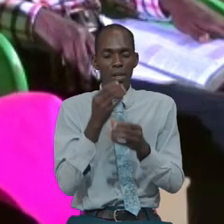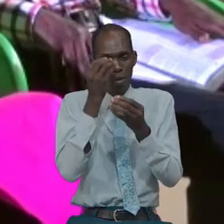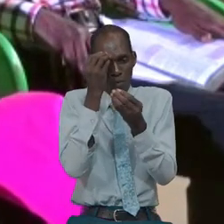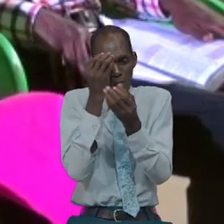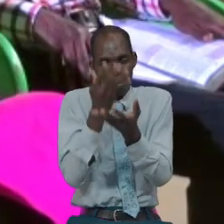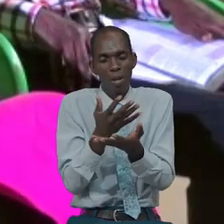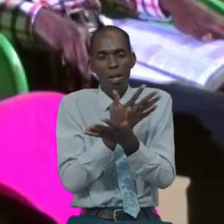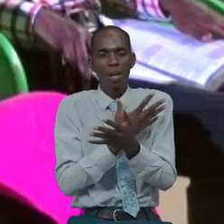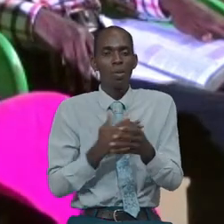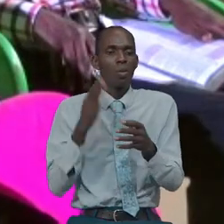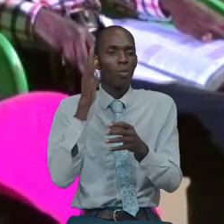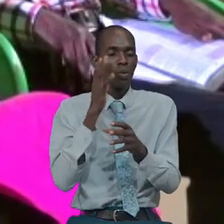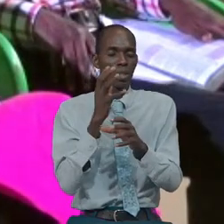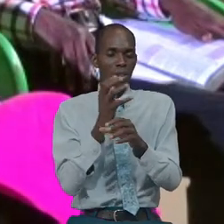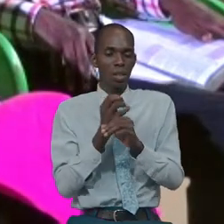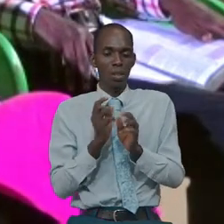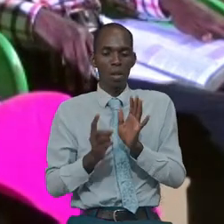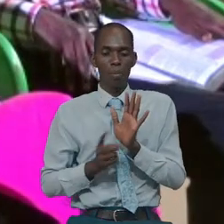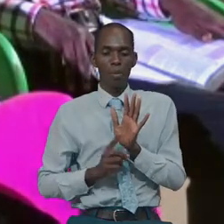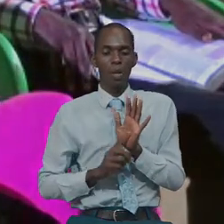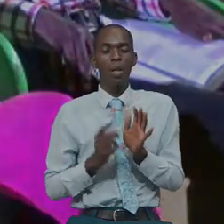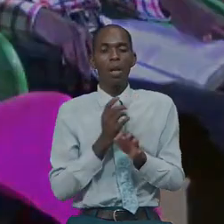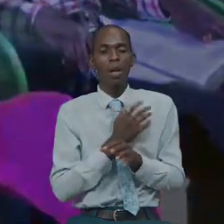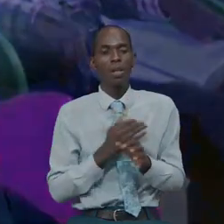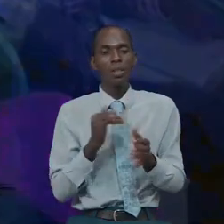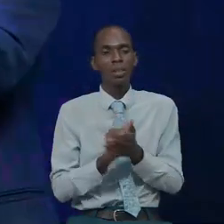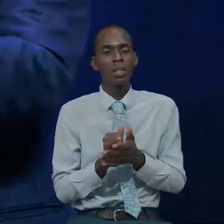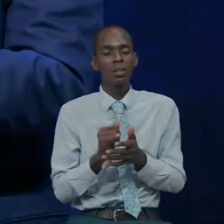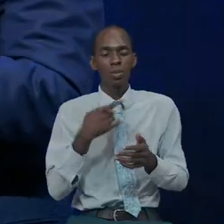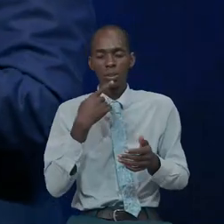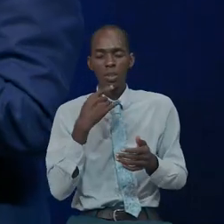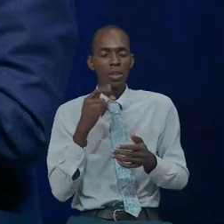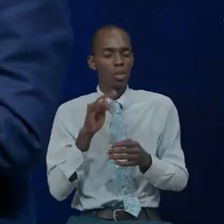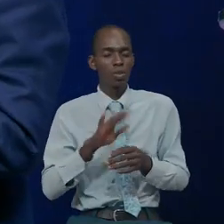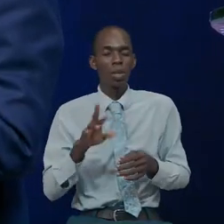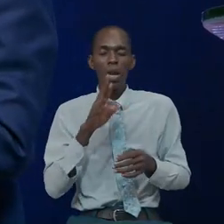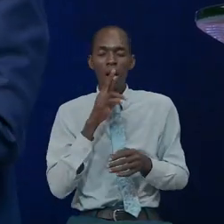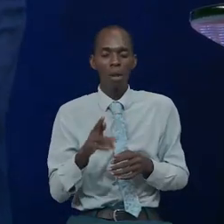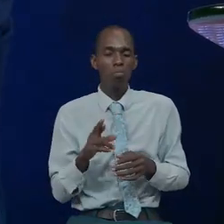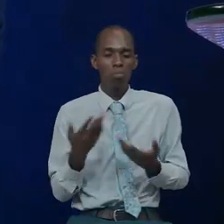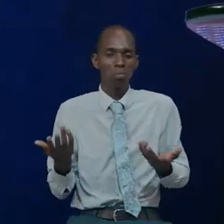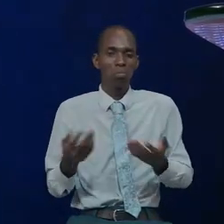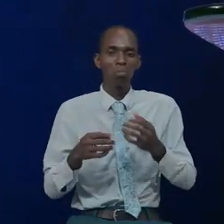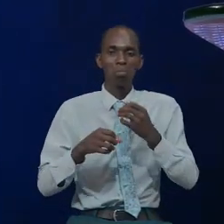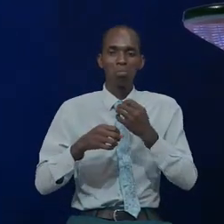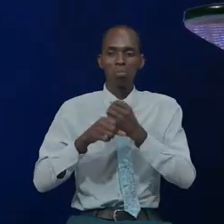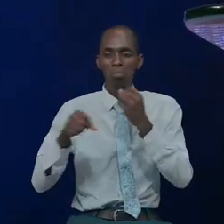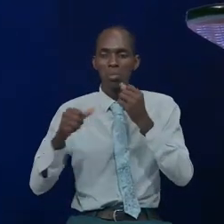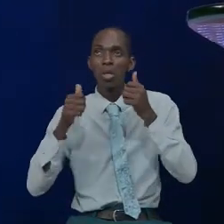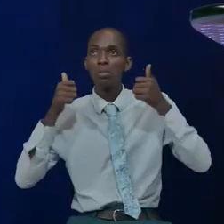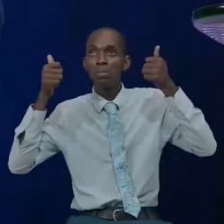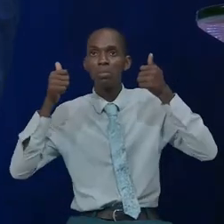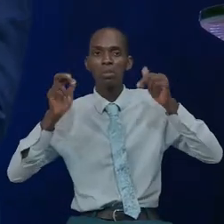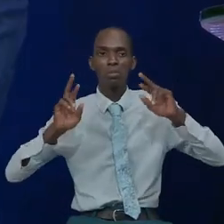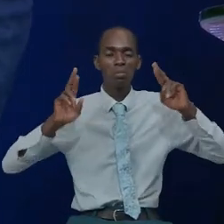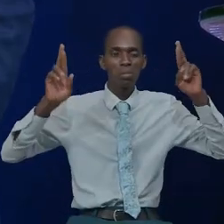the alert that the children are protesting. Either they will not eat, or they will, you know,